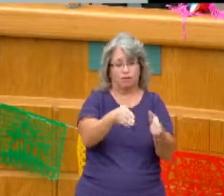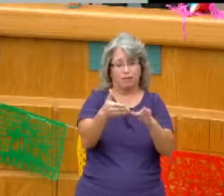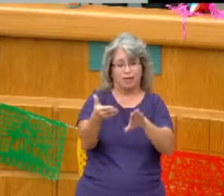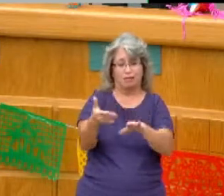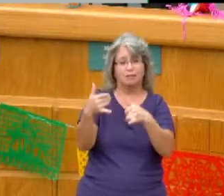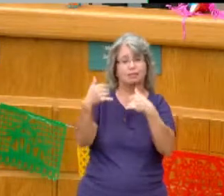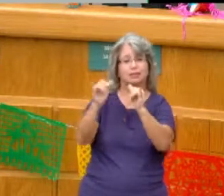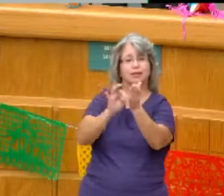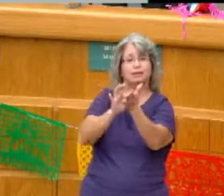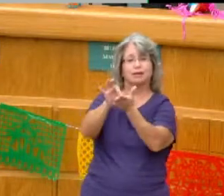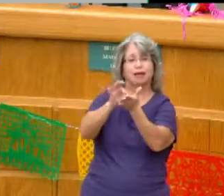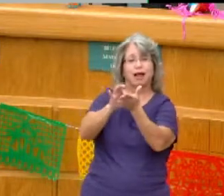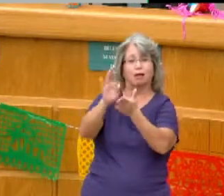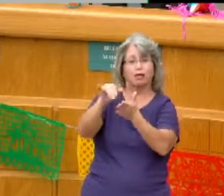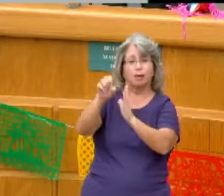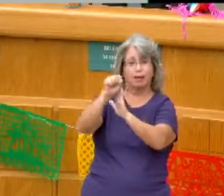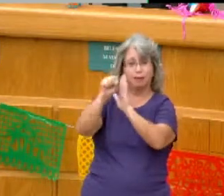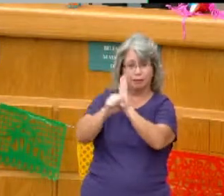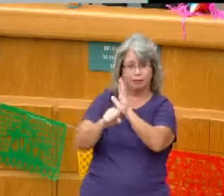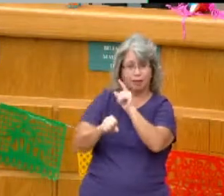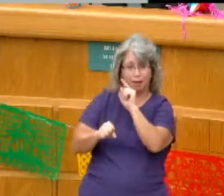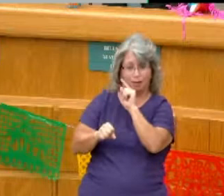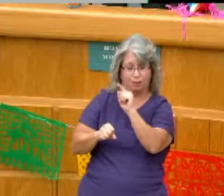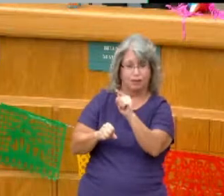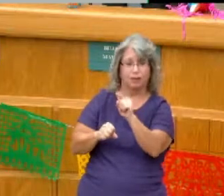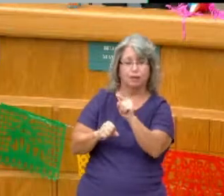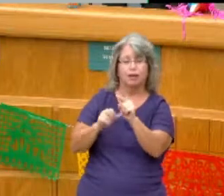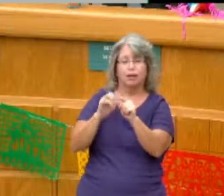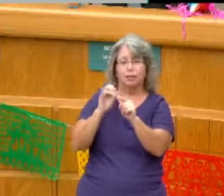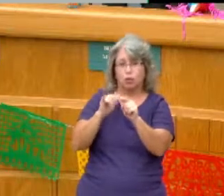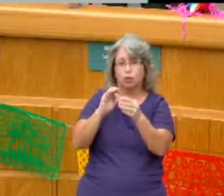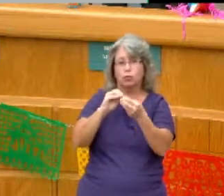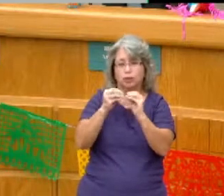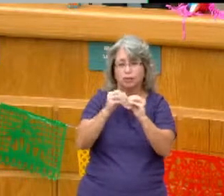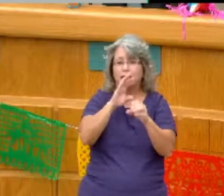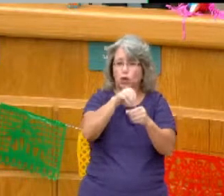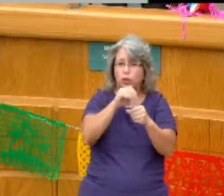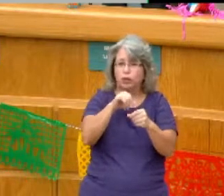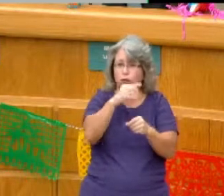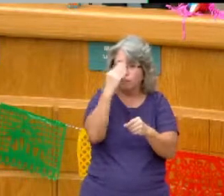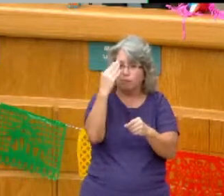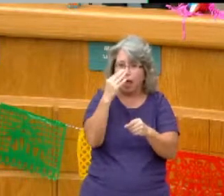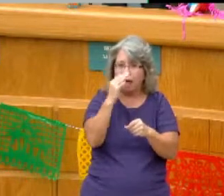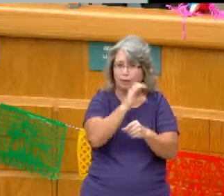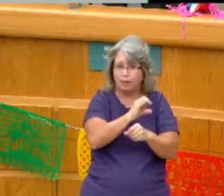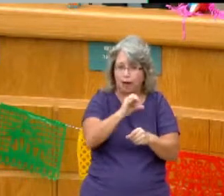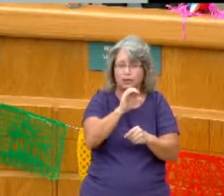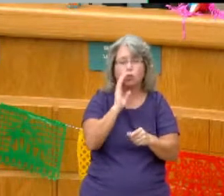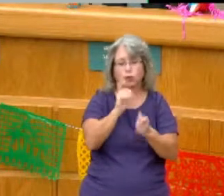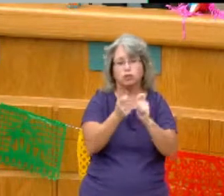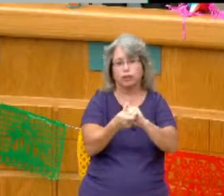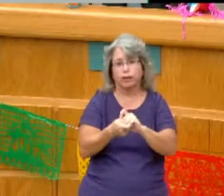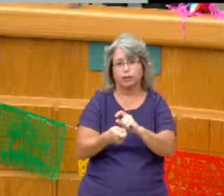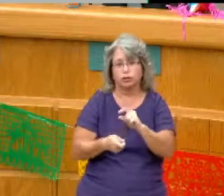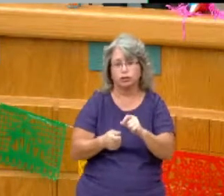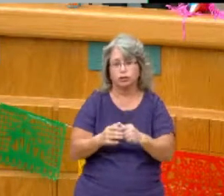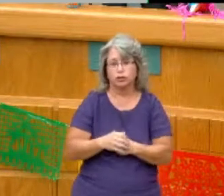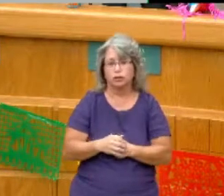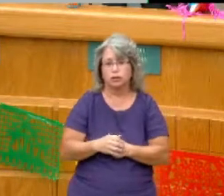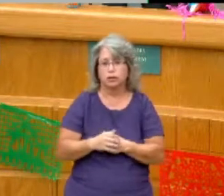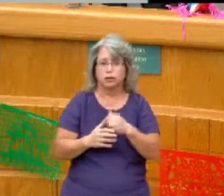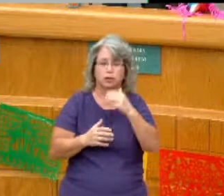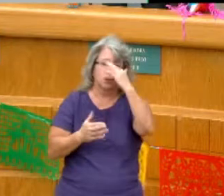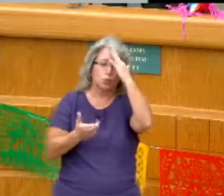those figures on fatalities, including those black dots, are going to change. Okay, recommendations to flatten this delta